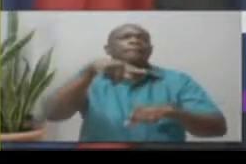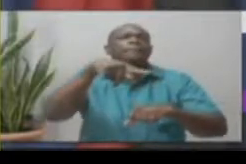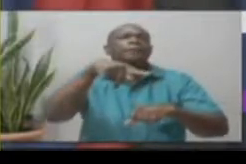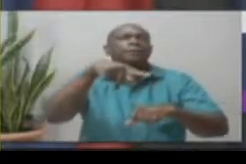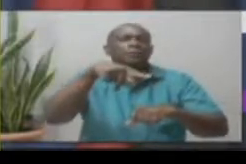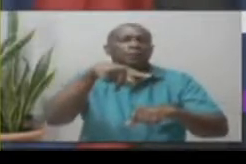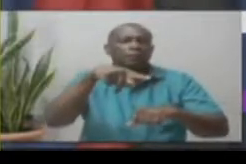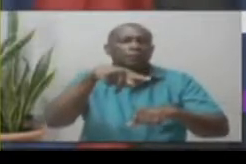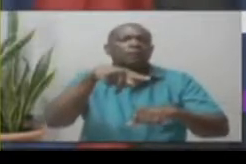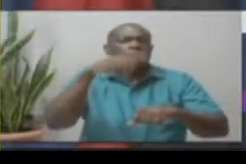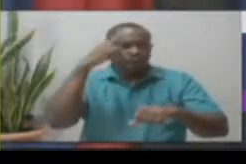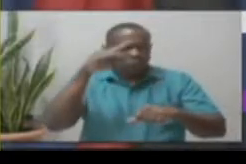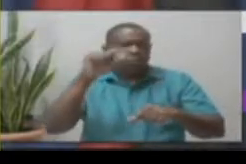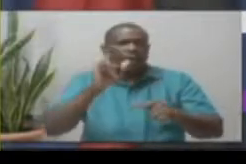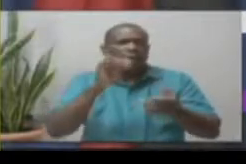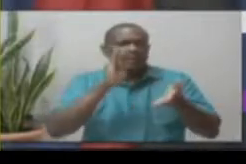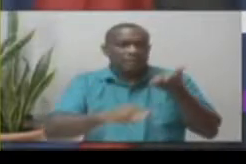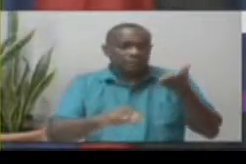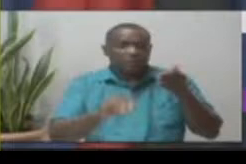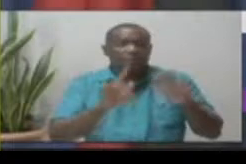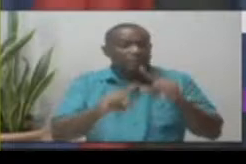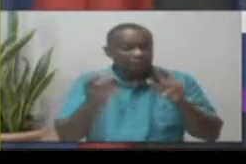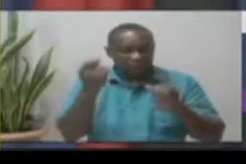But let's understand what the exemption is.